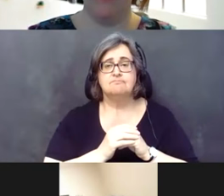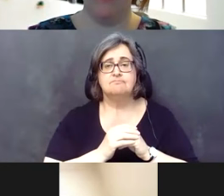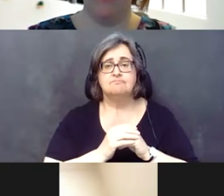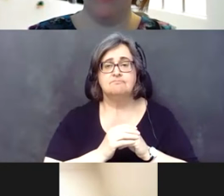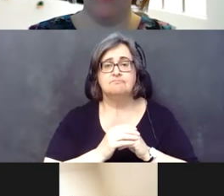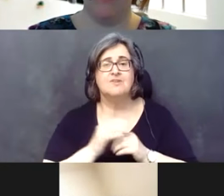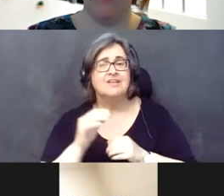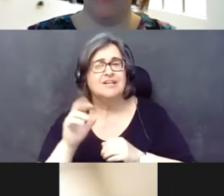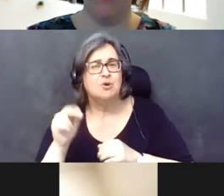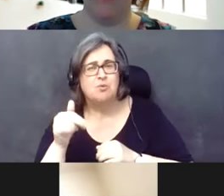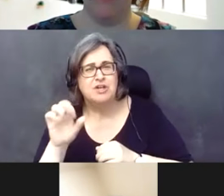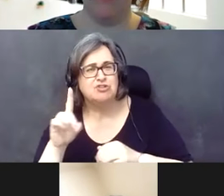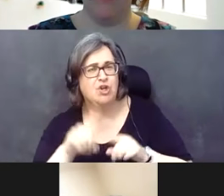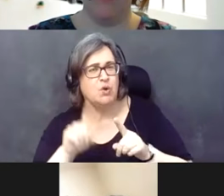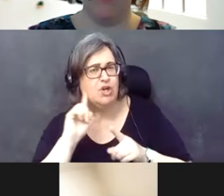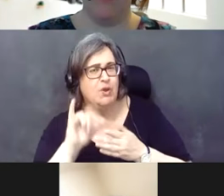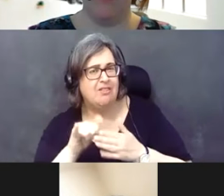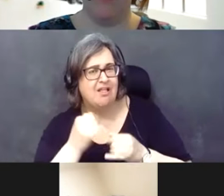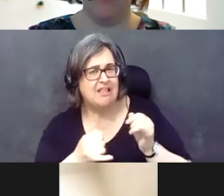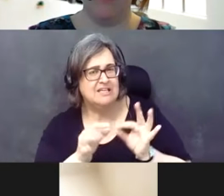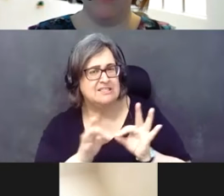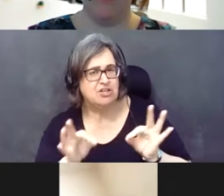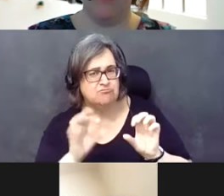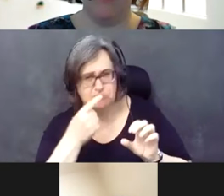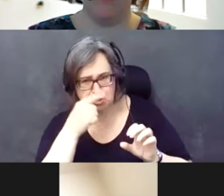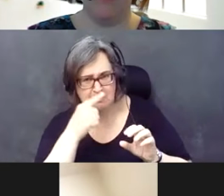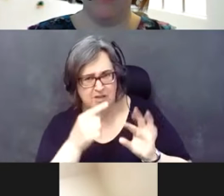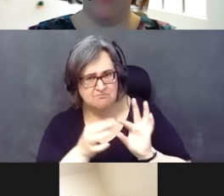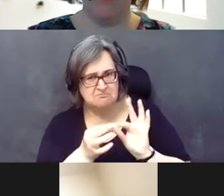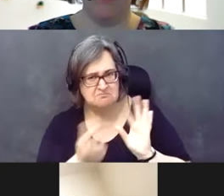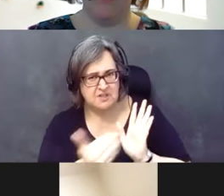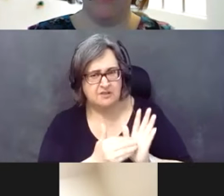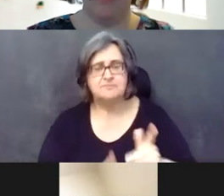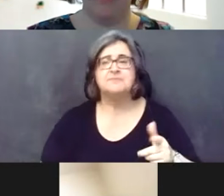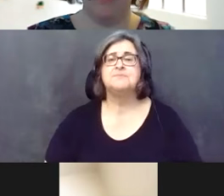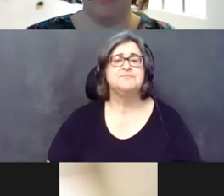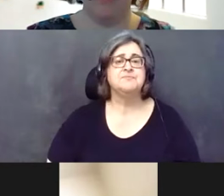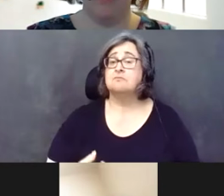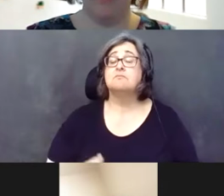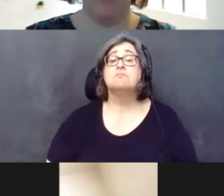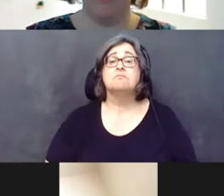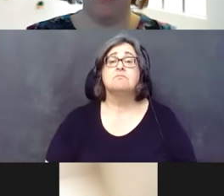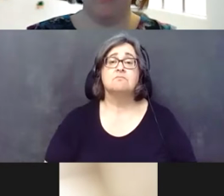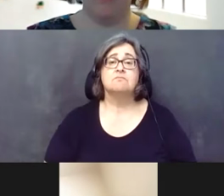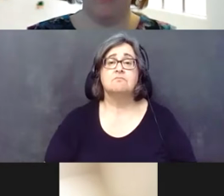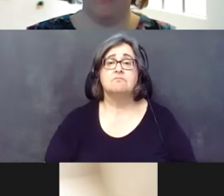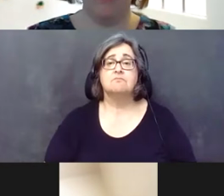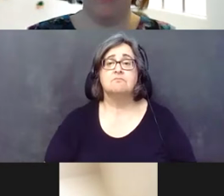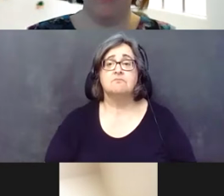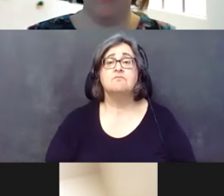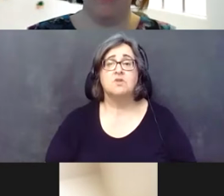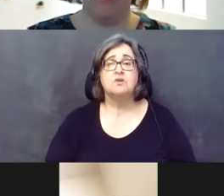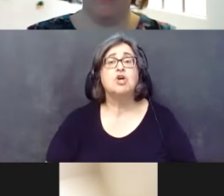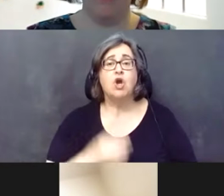Sorry, I didn't hear that last part, Tracy. Could you say that again, please? We did not have a person without